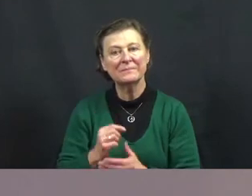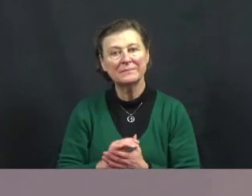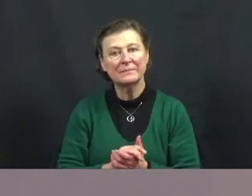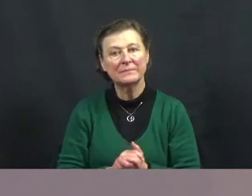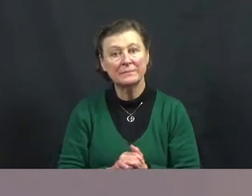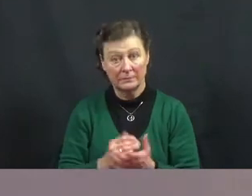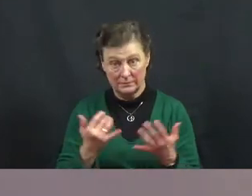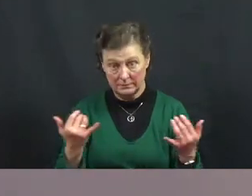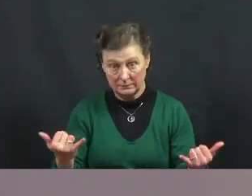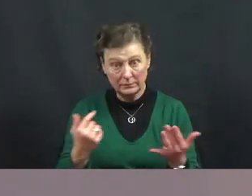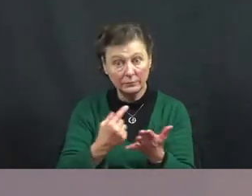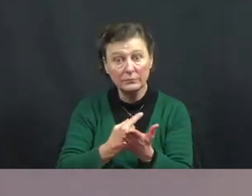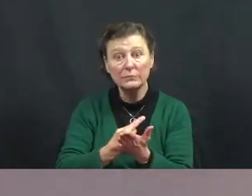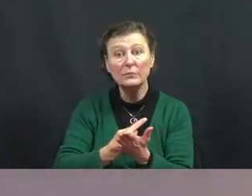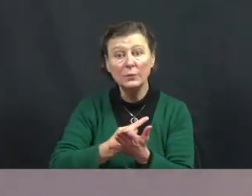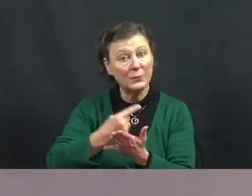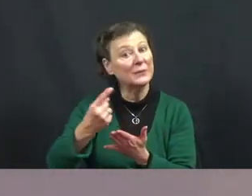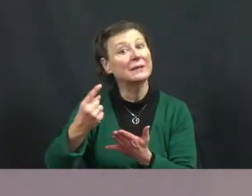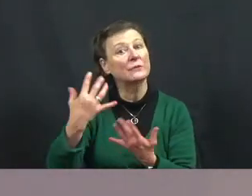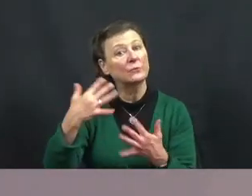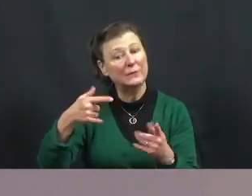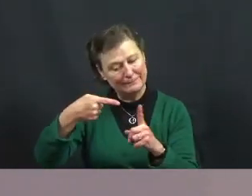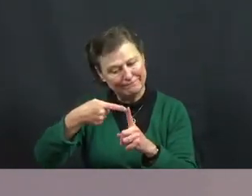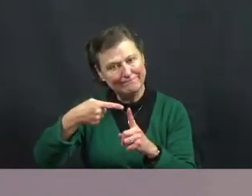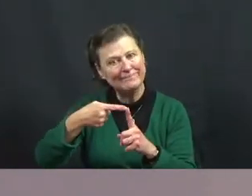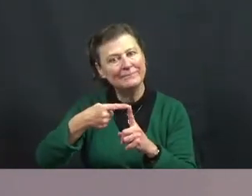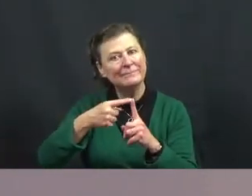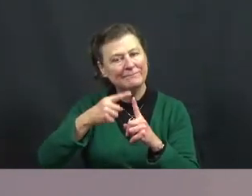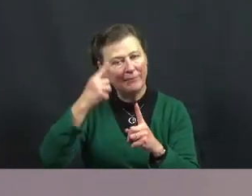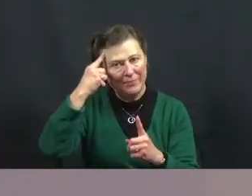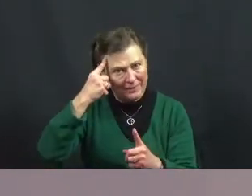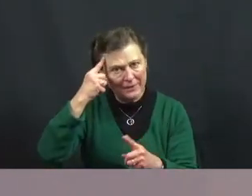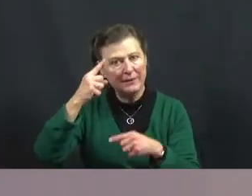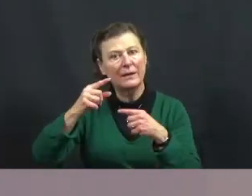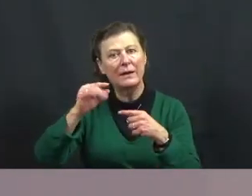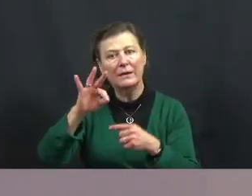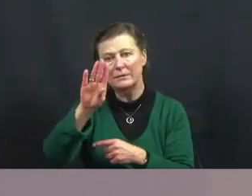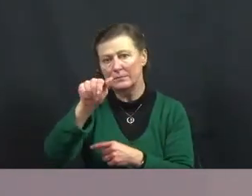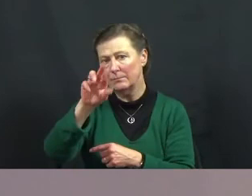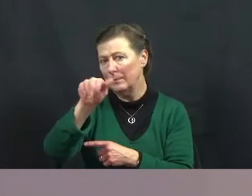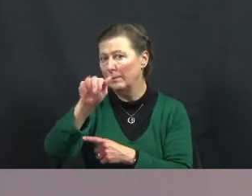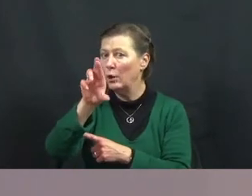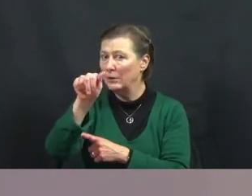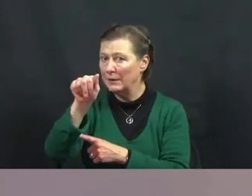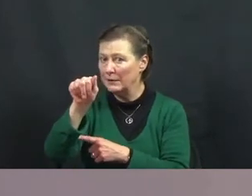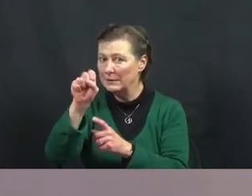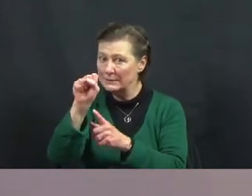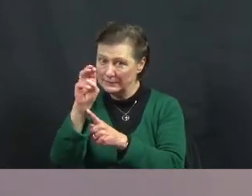This week we are especially mindful of Barbara Smith.